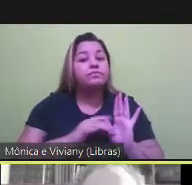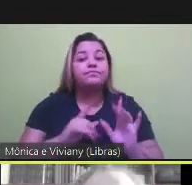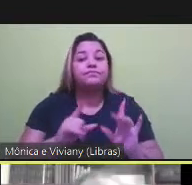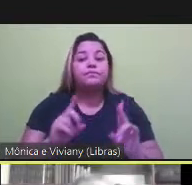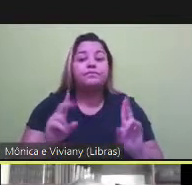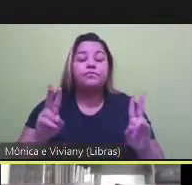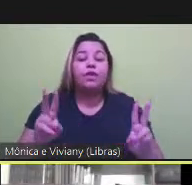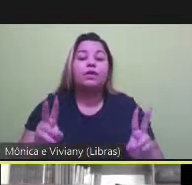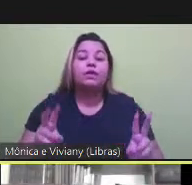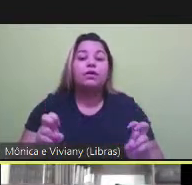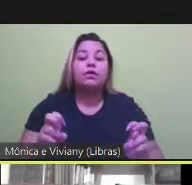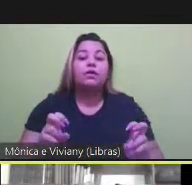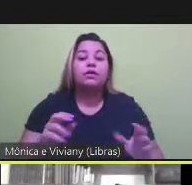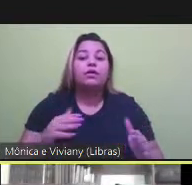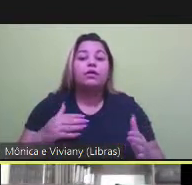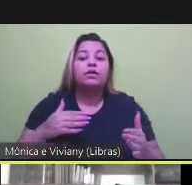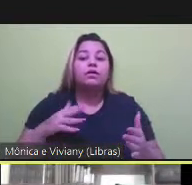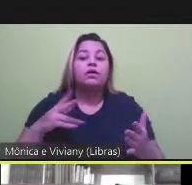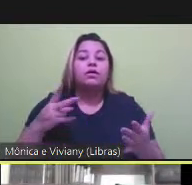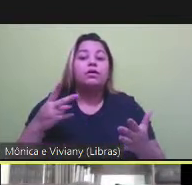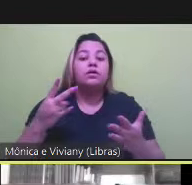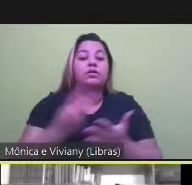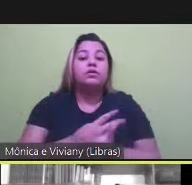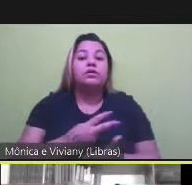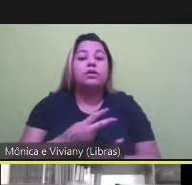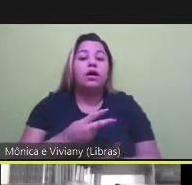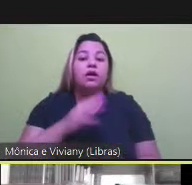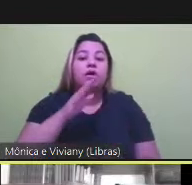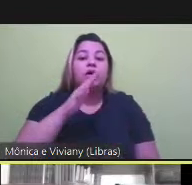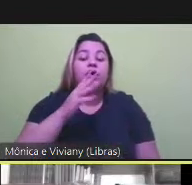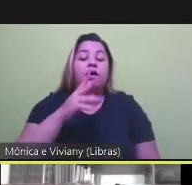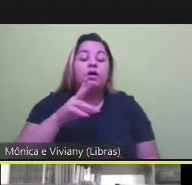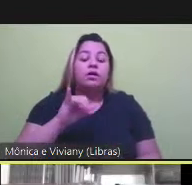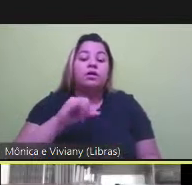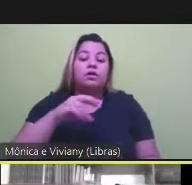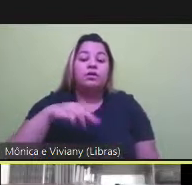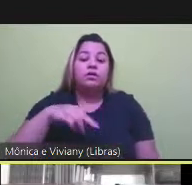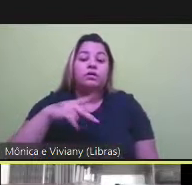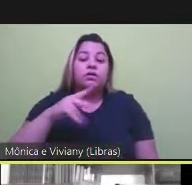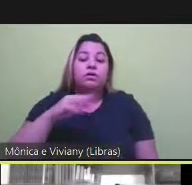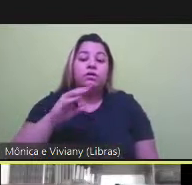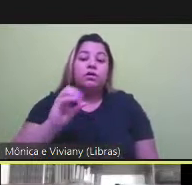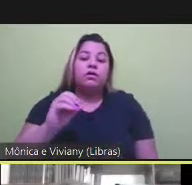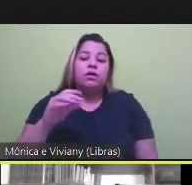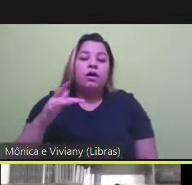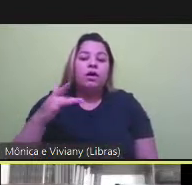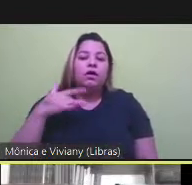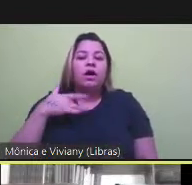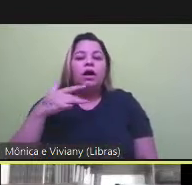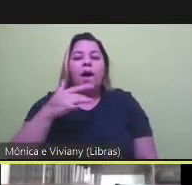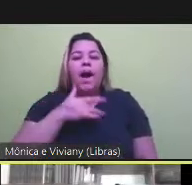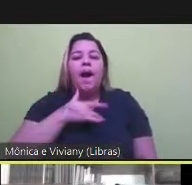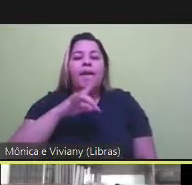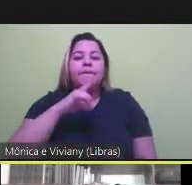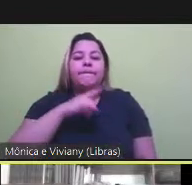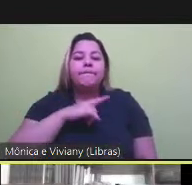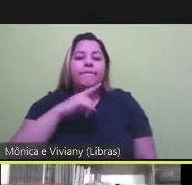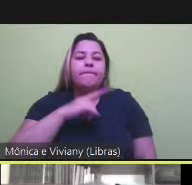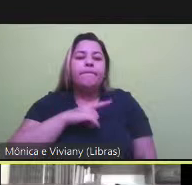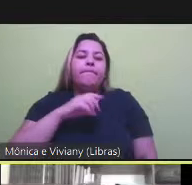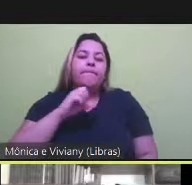it has a very strong impact in all the kids from Andalusia. I'm going to talk about it, which is